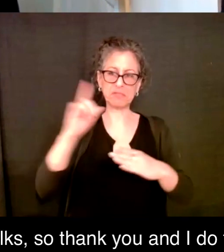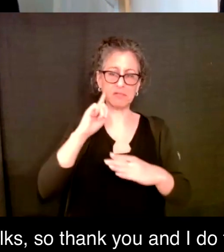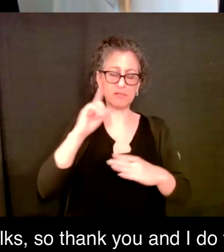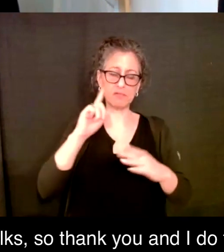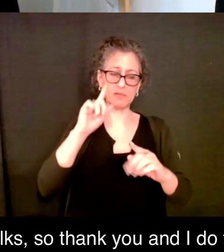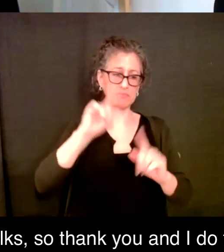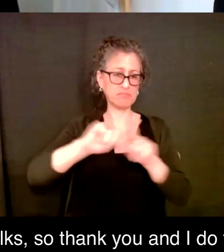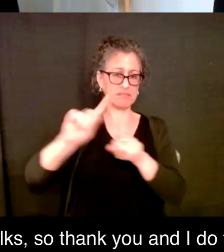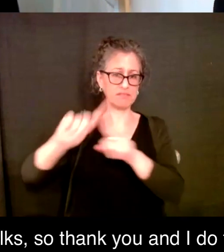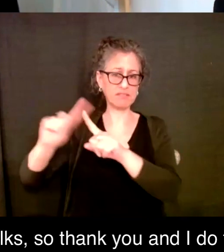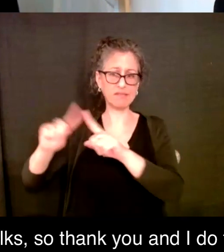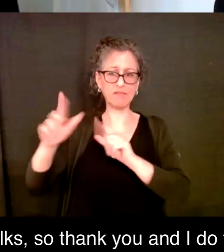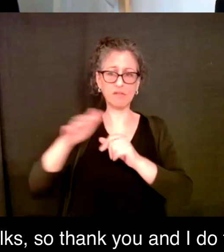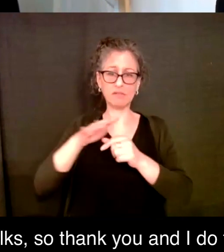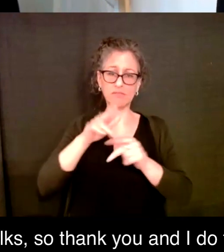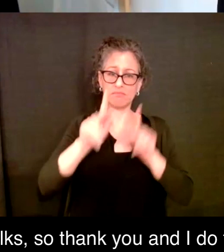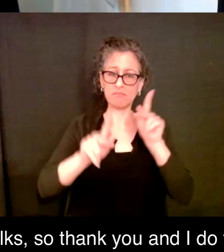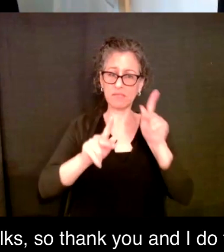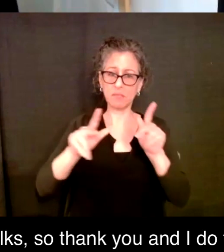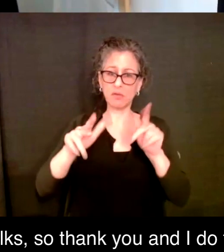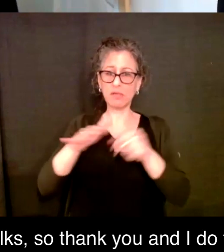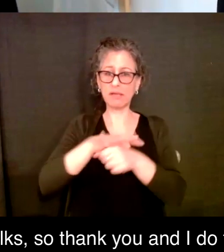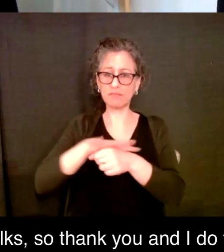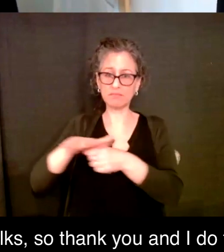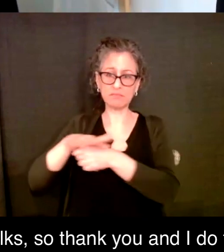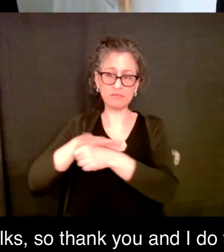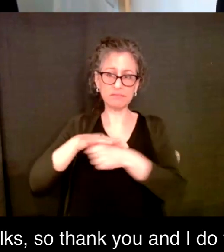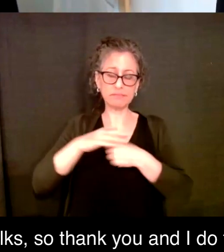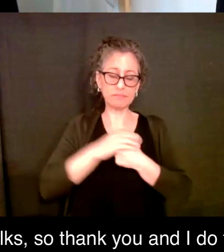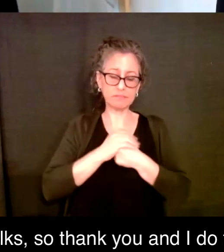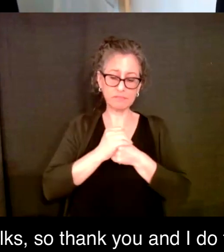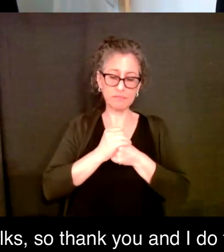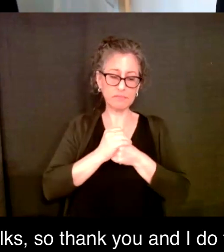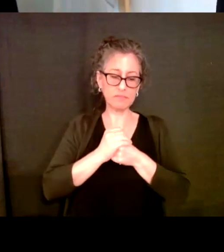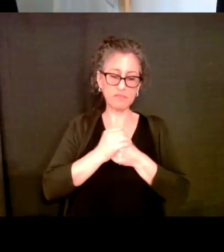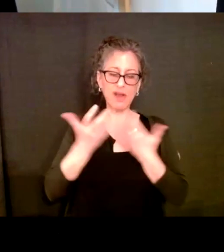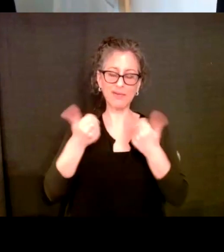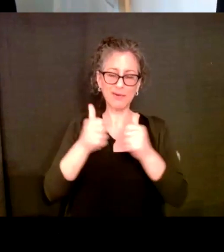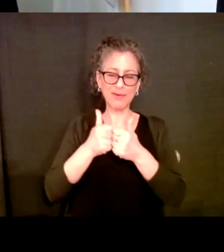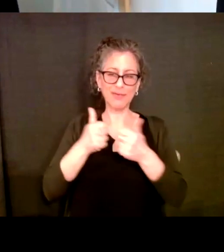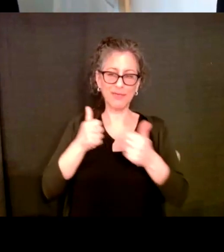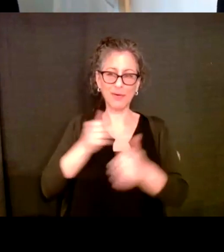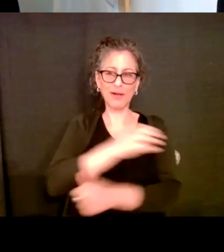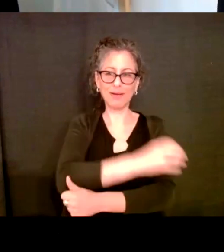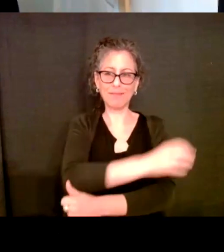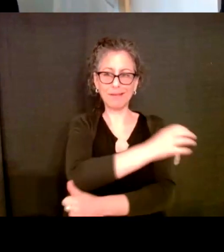folks. So thank you, and I do try very hard to avoid clinical jargon.